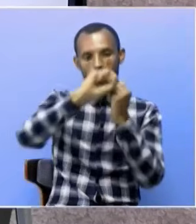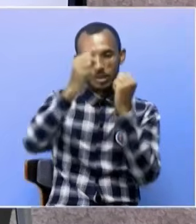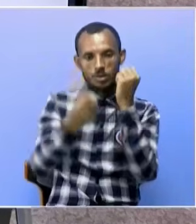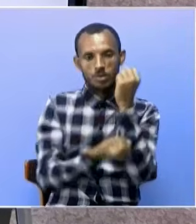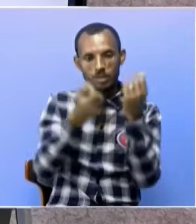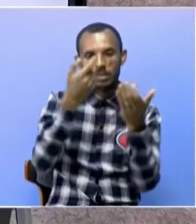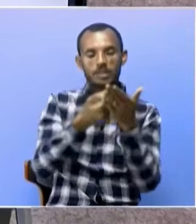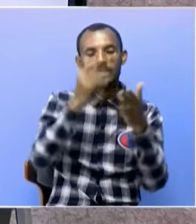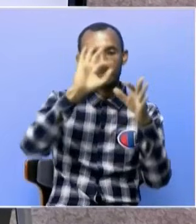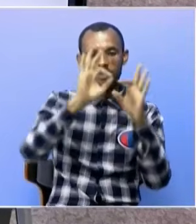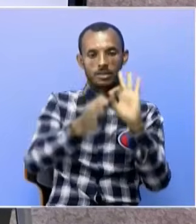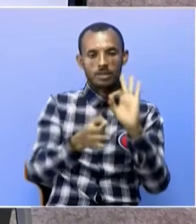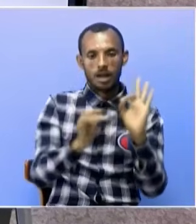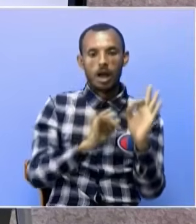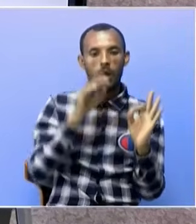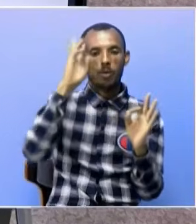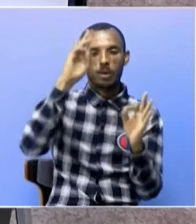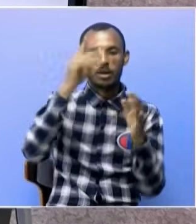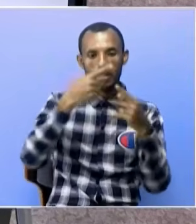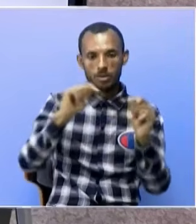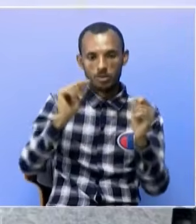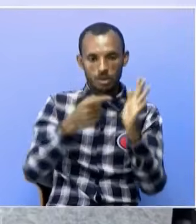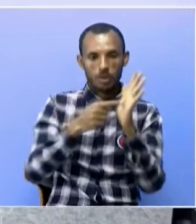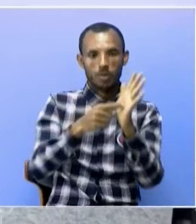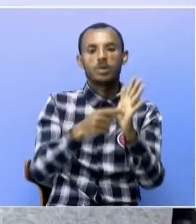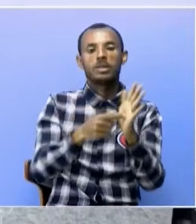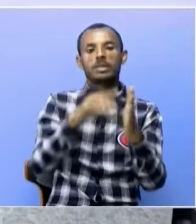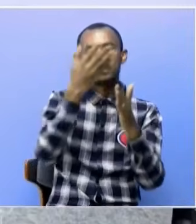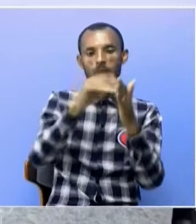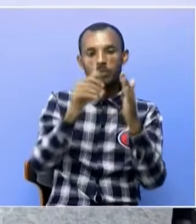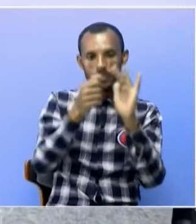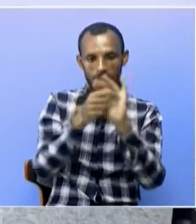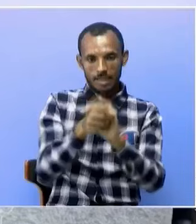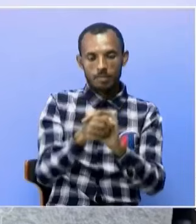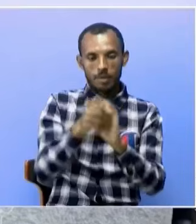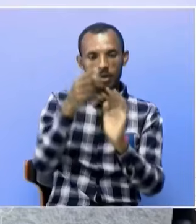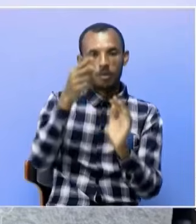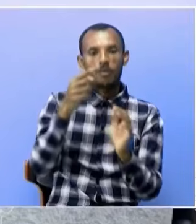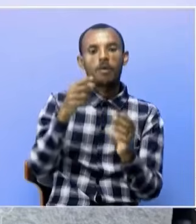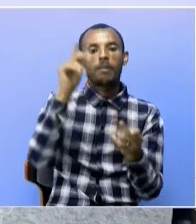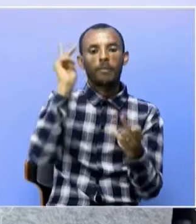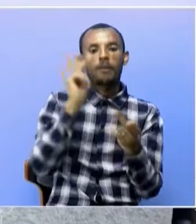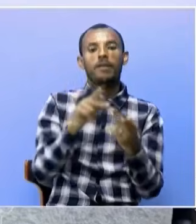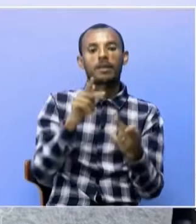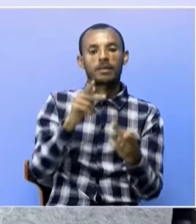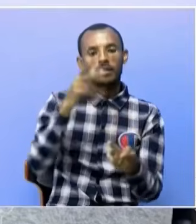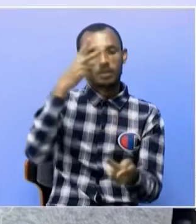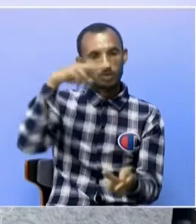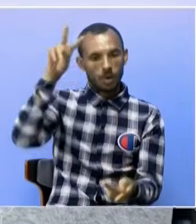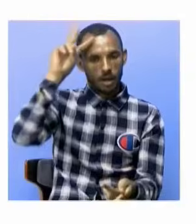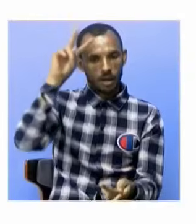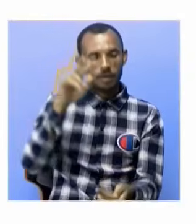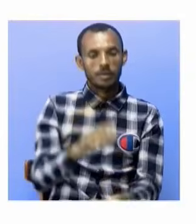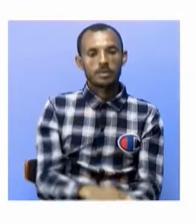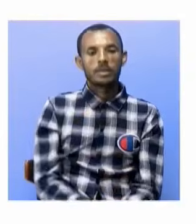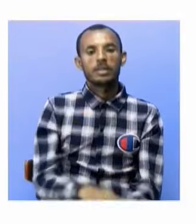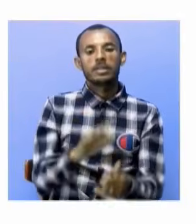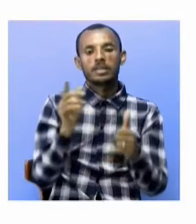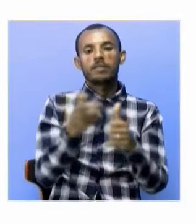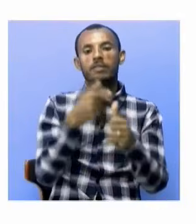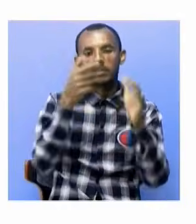this definition, I will try to show you some of the examples of a perfect square. The first